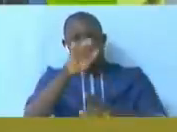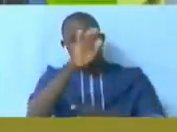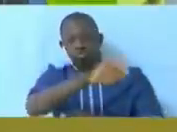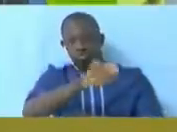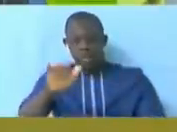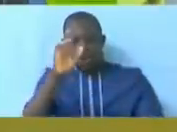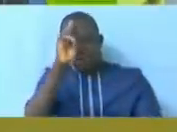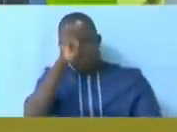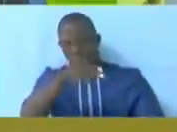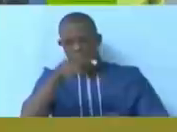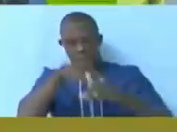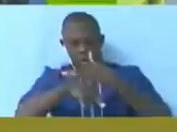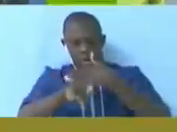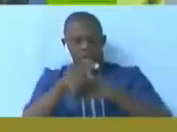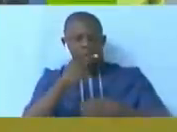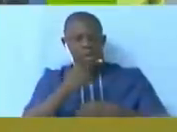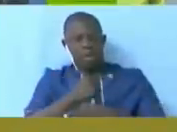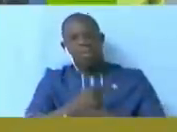Gambia.